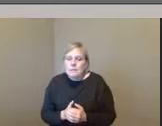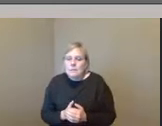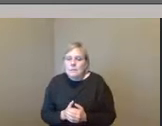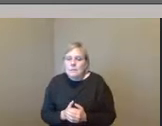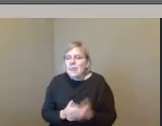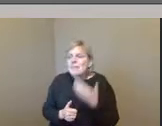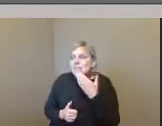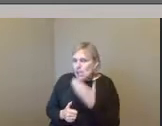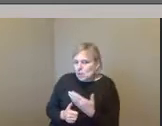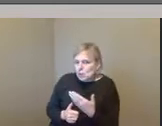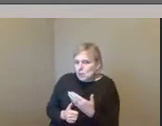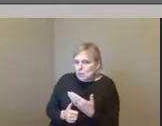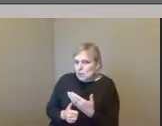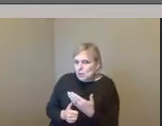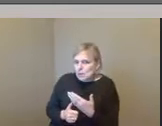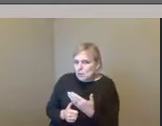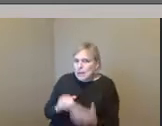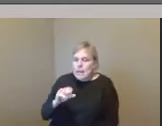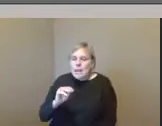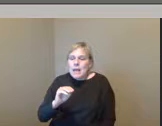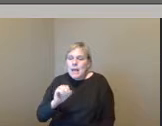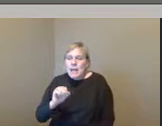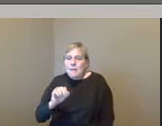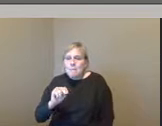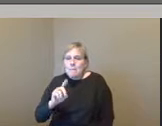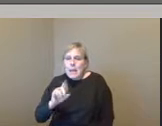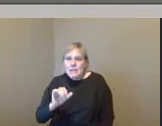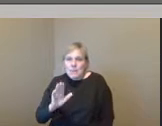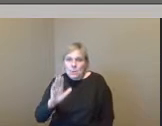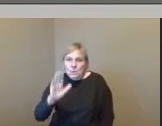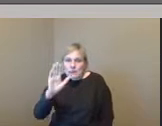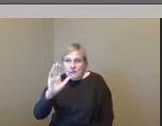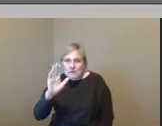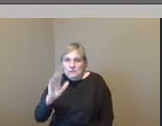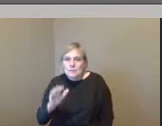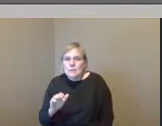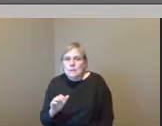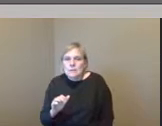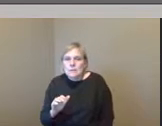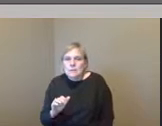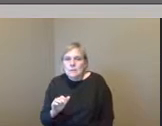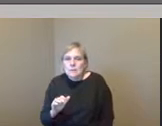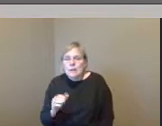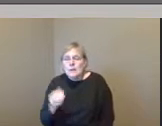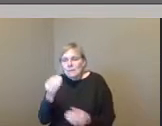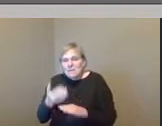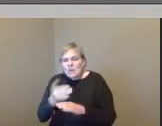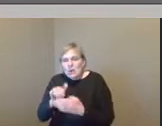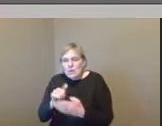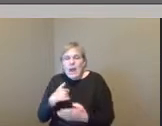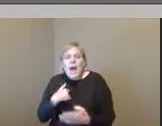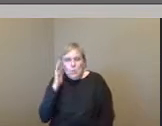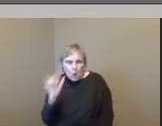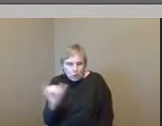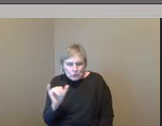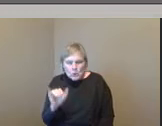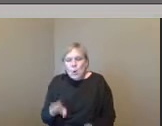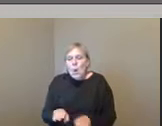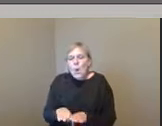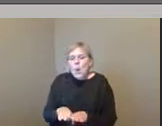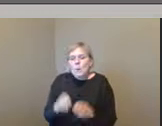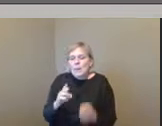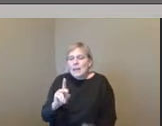Thank you. And Mandy, I do see your hand raised. And before you do that, I will also open this. I